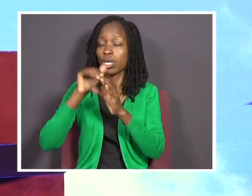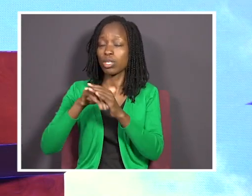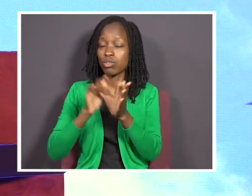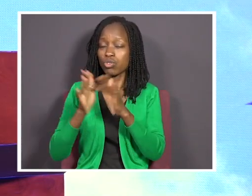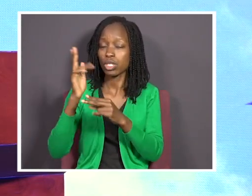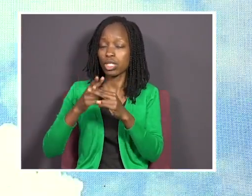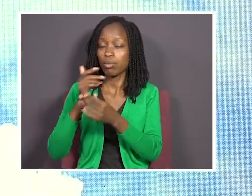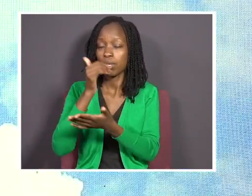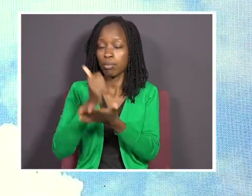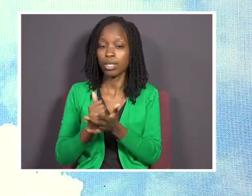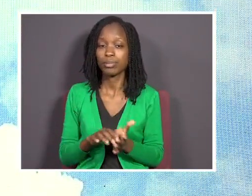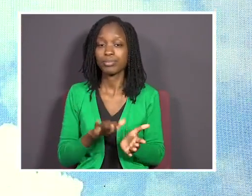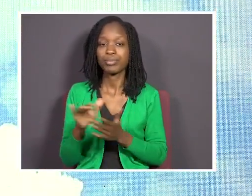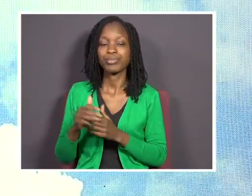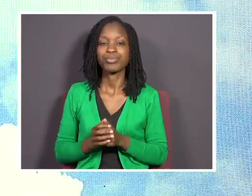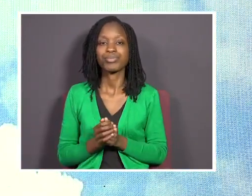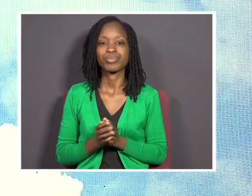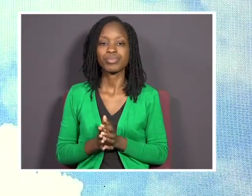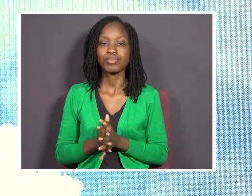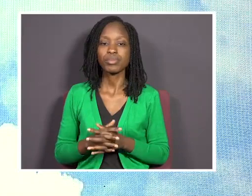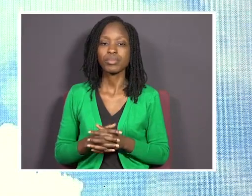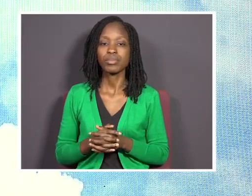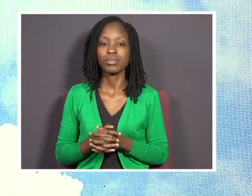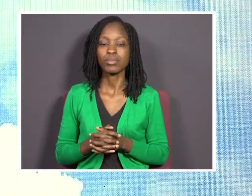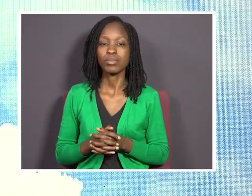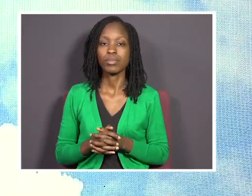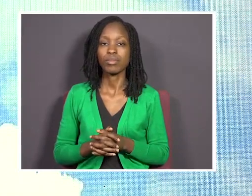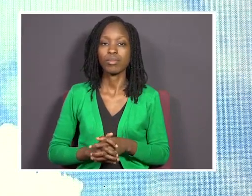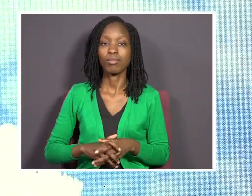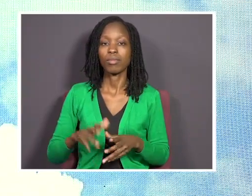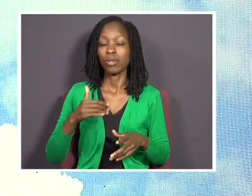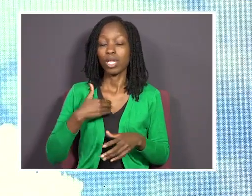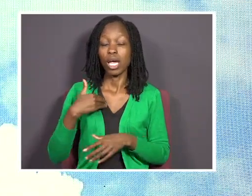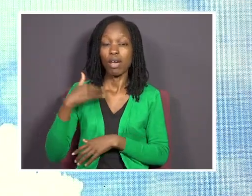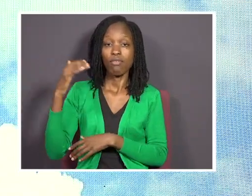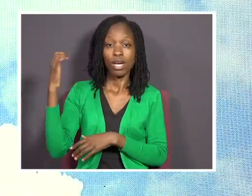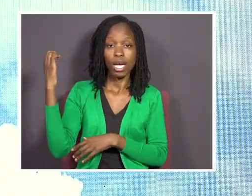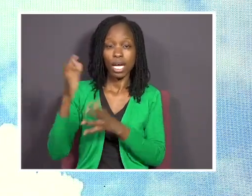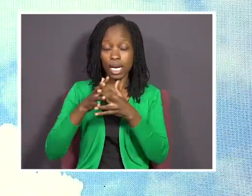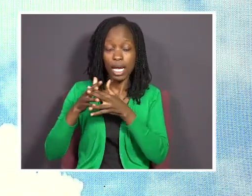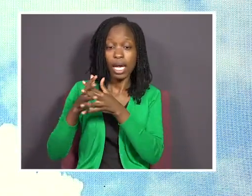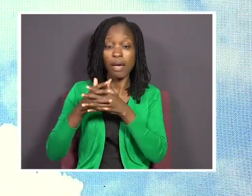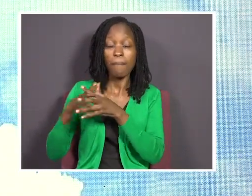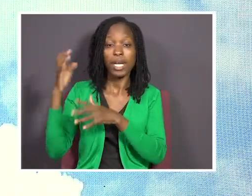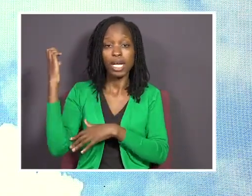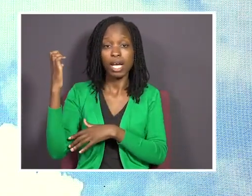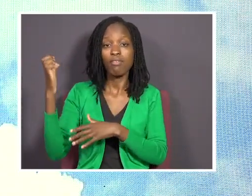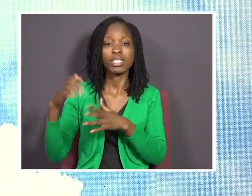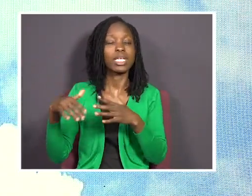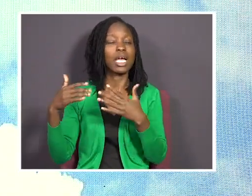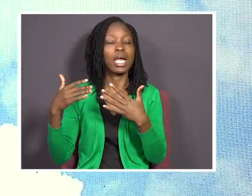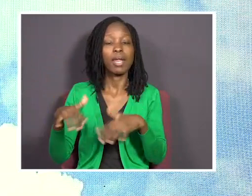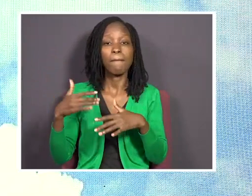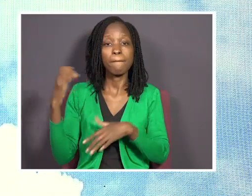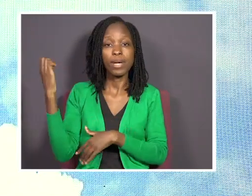Amen. D.L. Moody was an American evangelist, a great one at that. He was